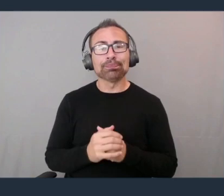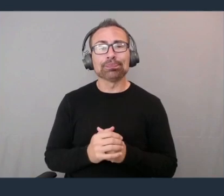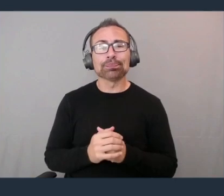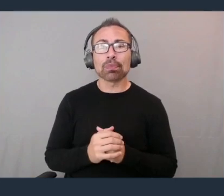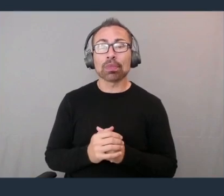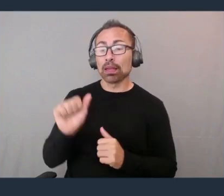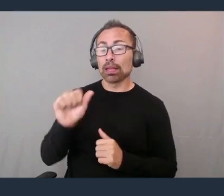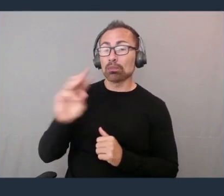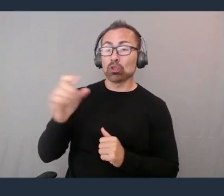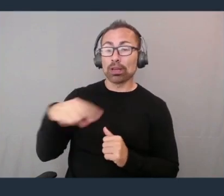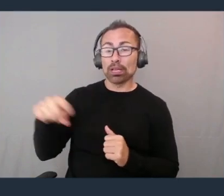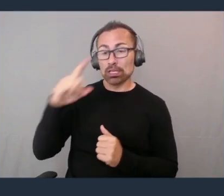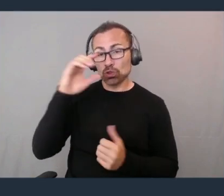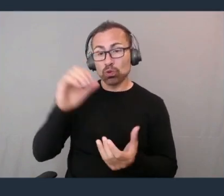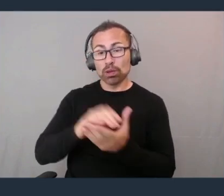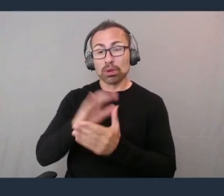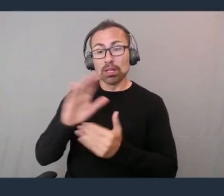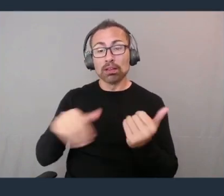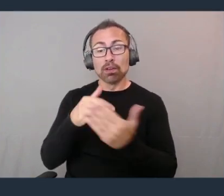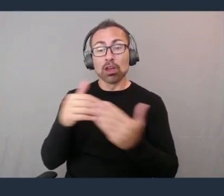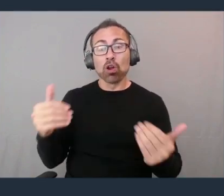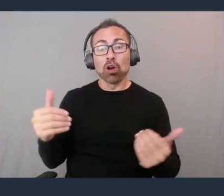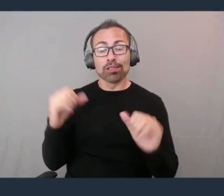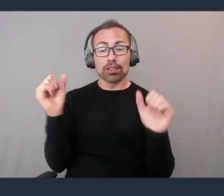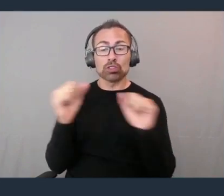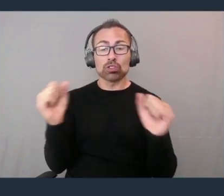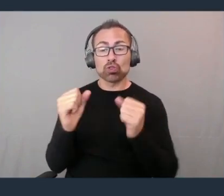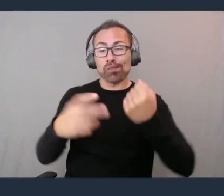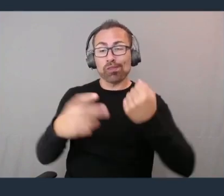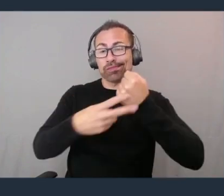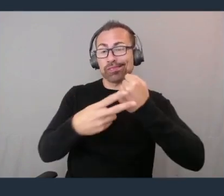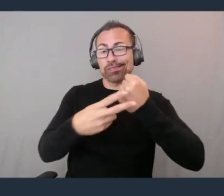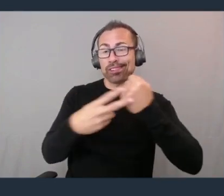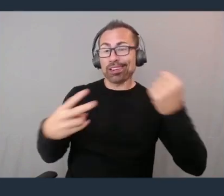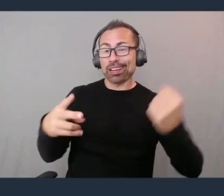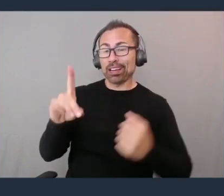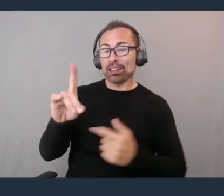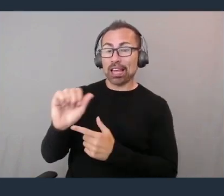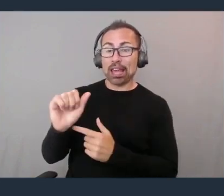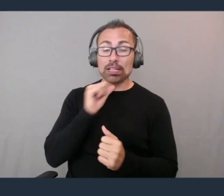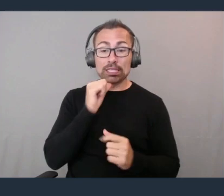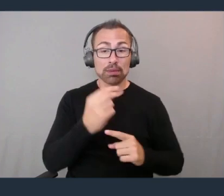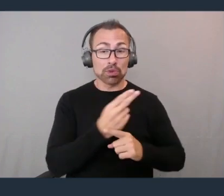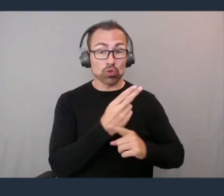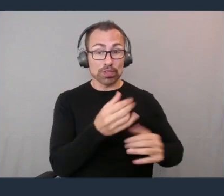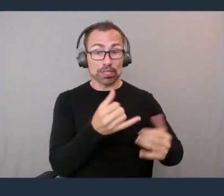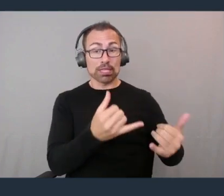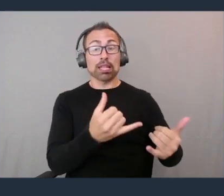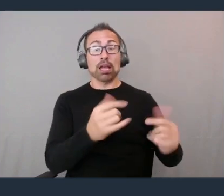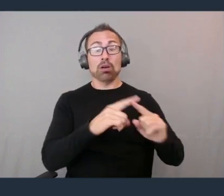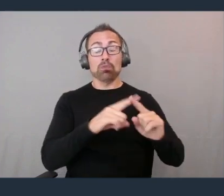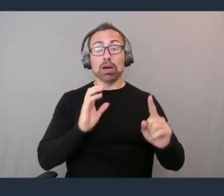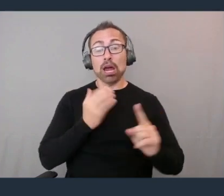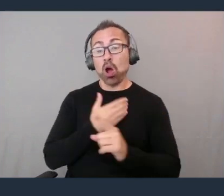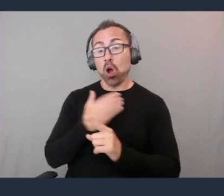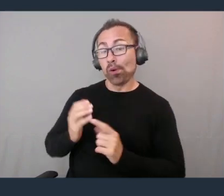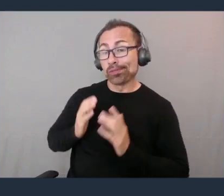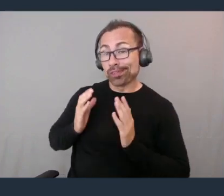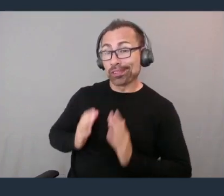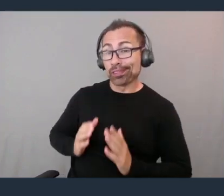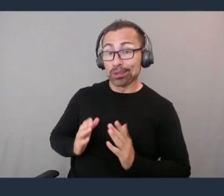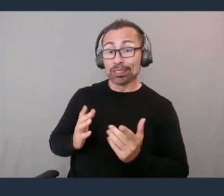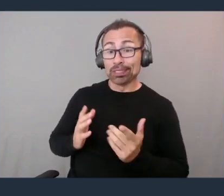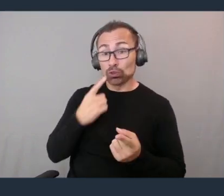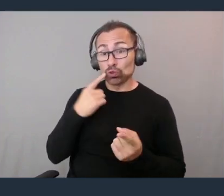all of this cold or archive data is just data that is not in use at the moment, but our customers have told us that their data